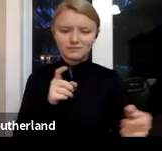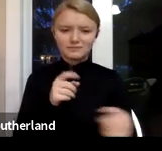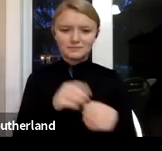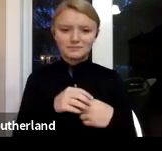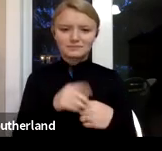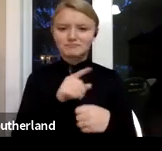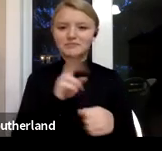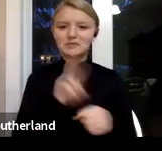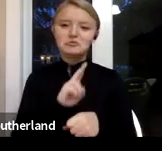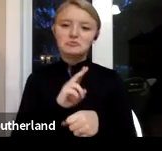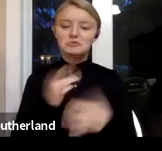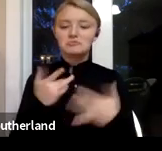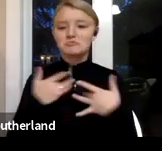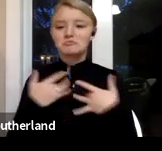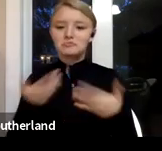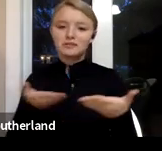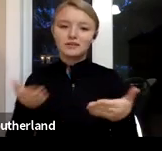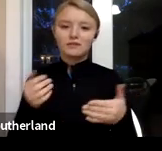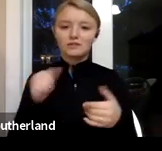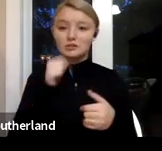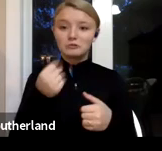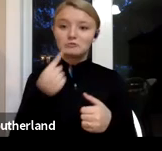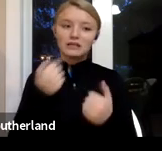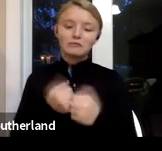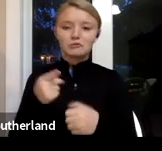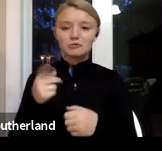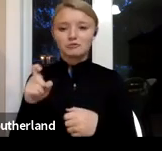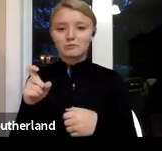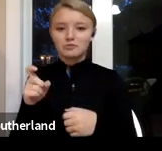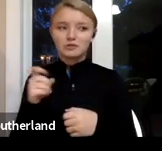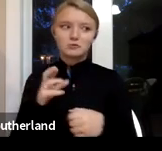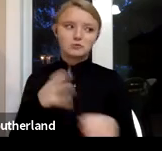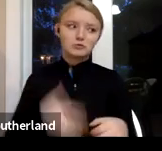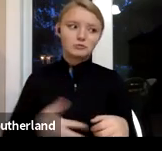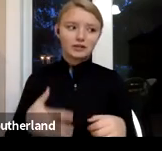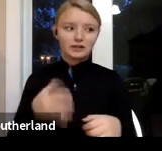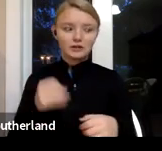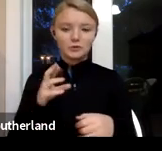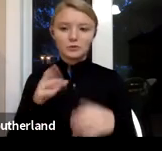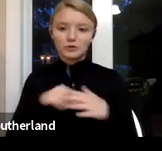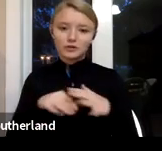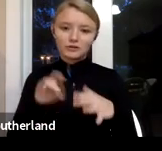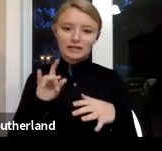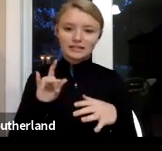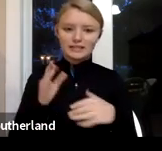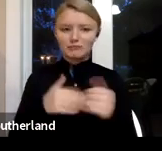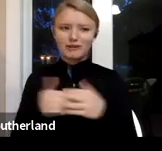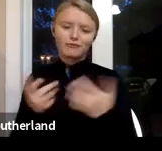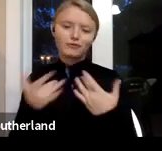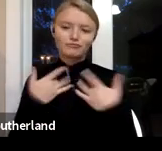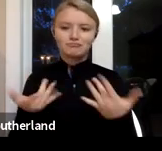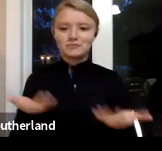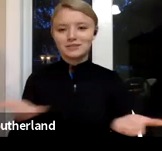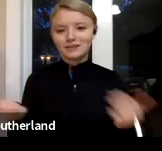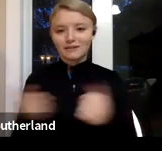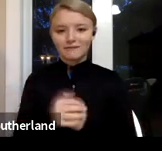stuff. Don't take with prescriptions. Or if you're pregnant or under 18. The usual stuff.